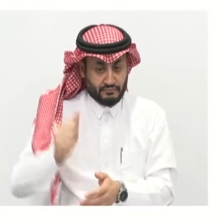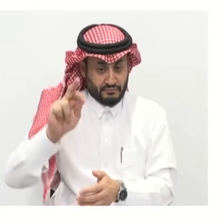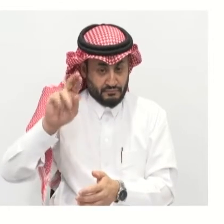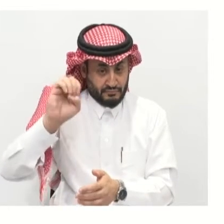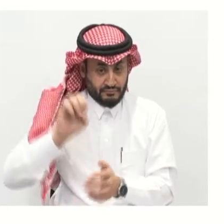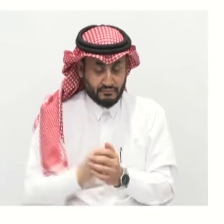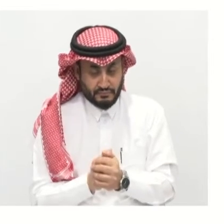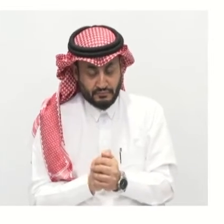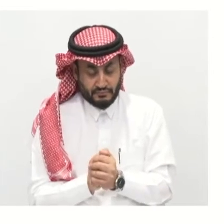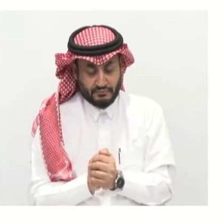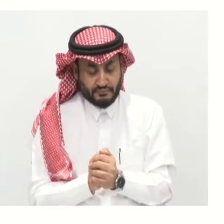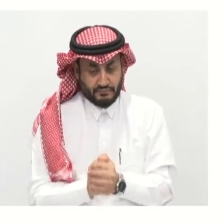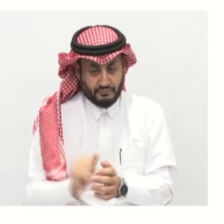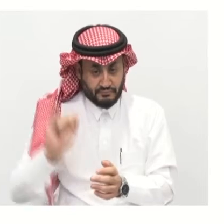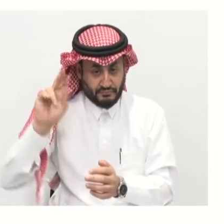are